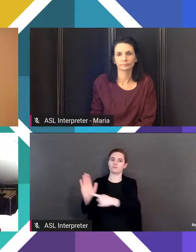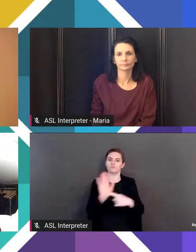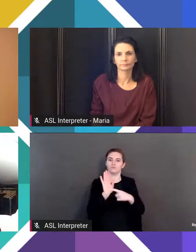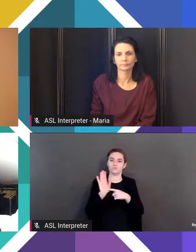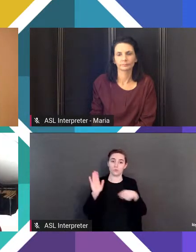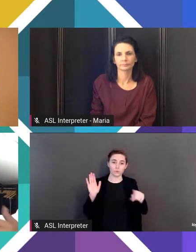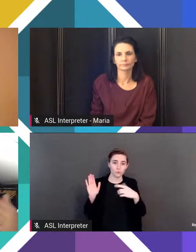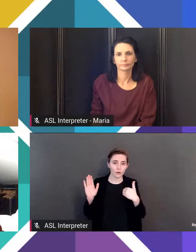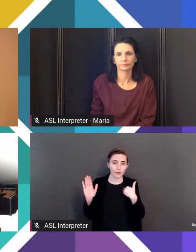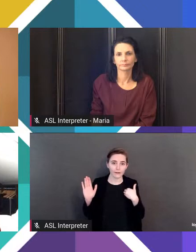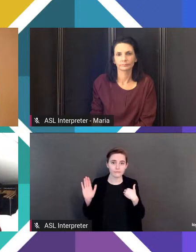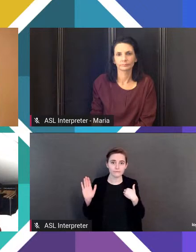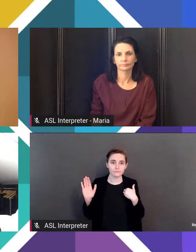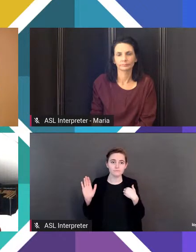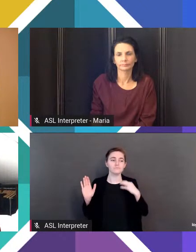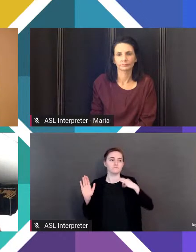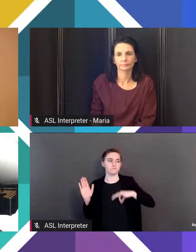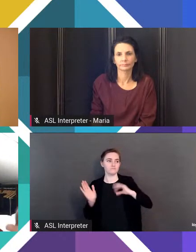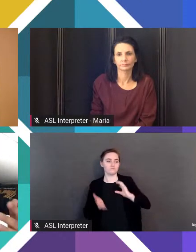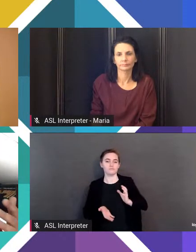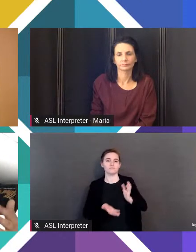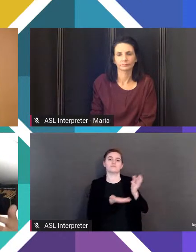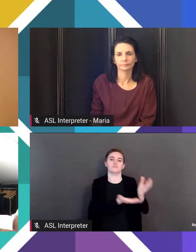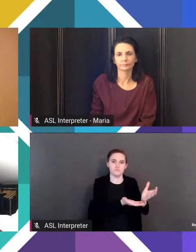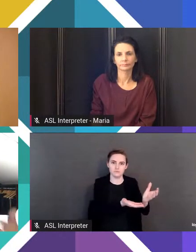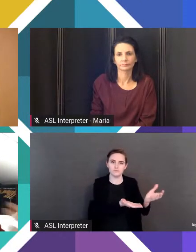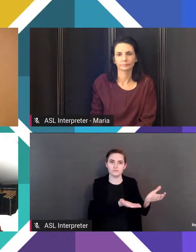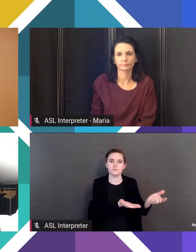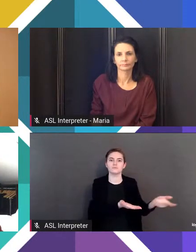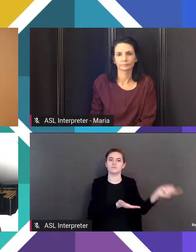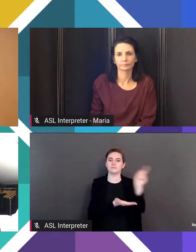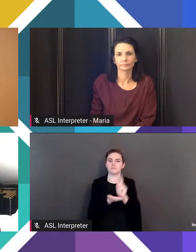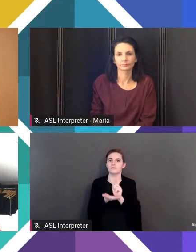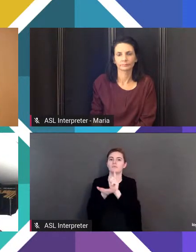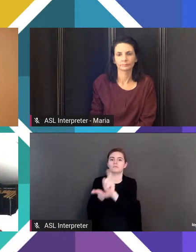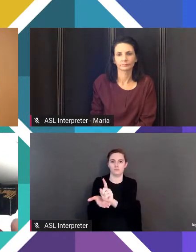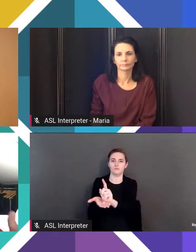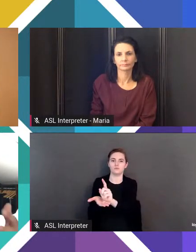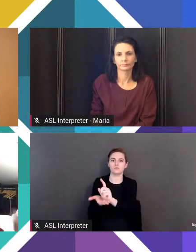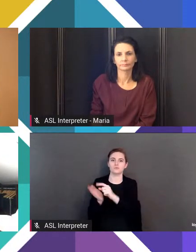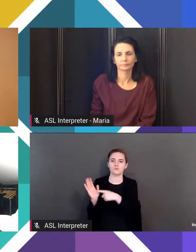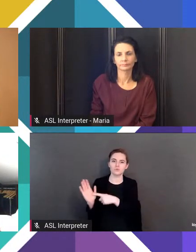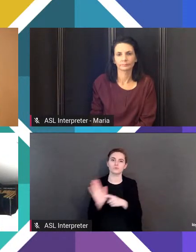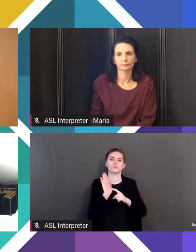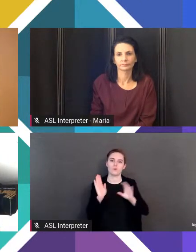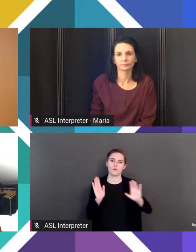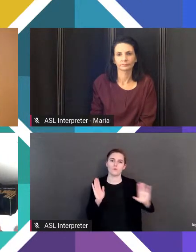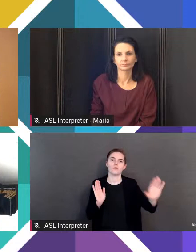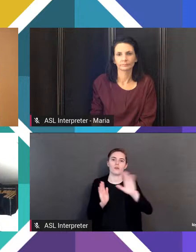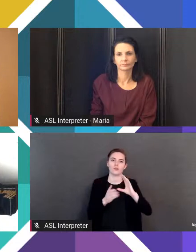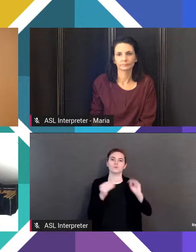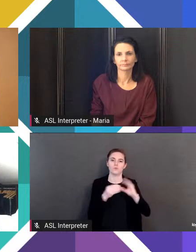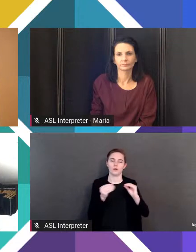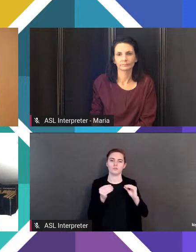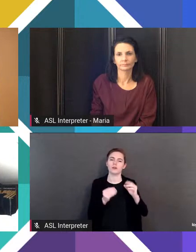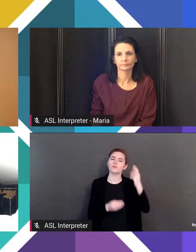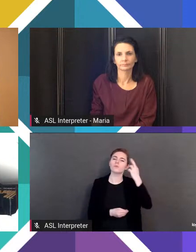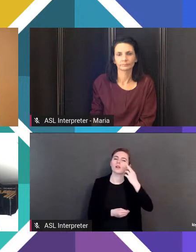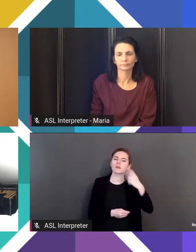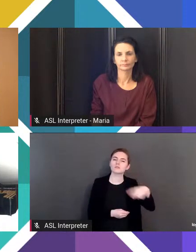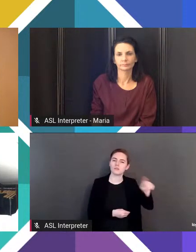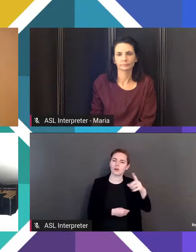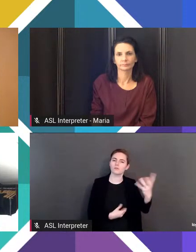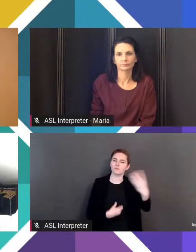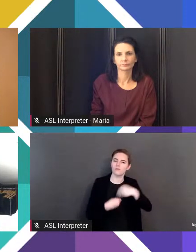express themselves and share their story and make people realize that they are part of the community and integral to it,